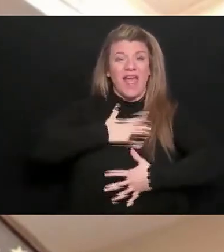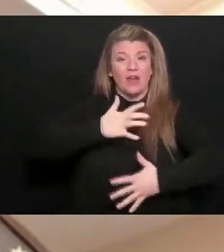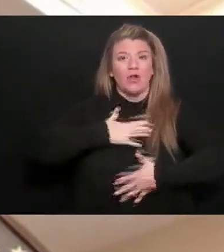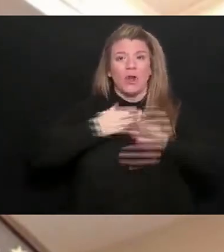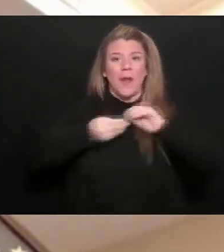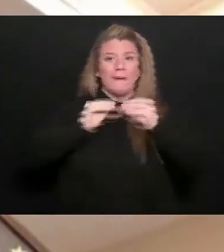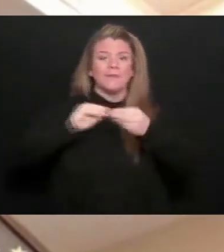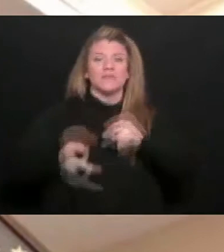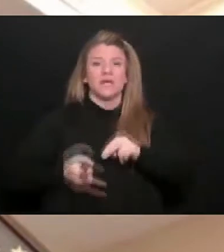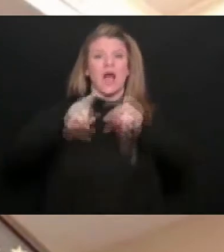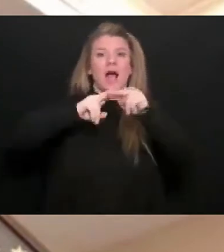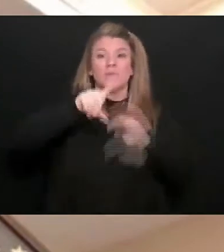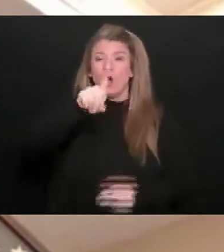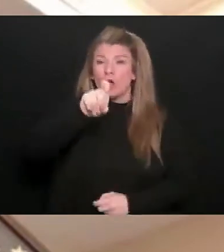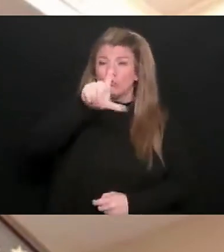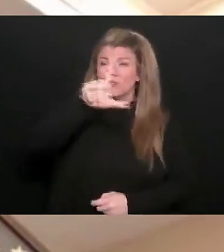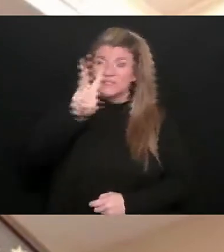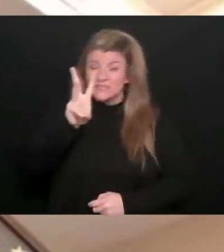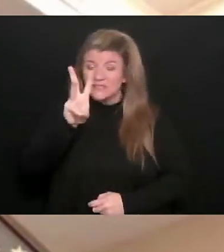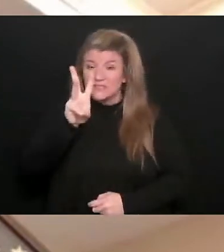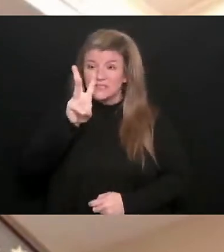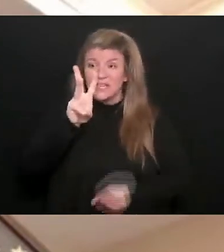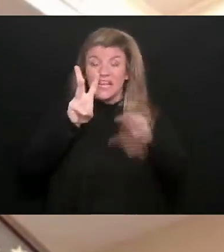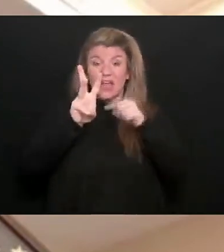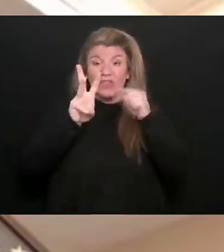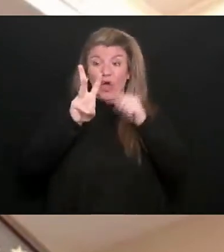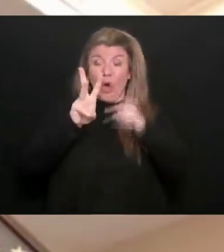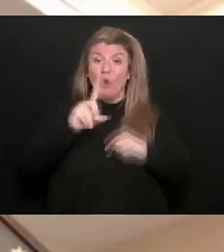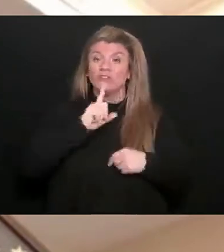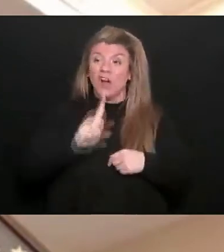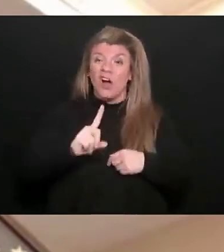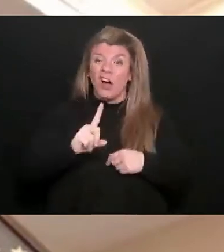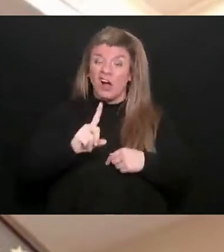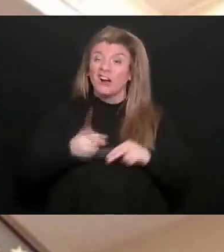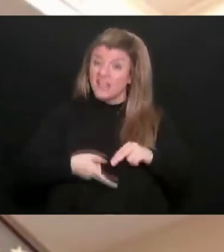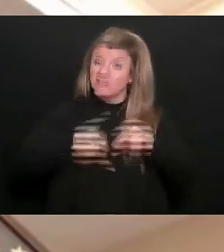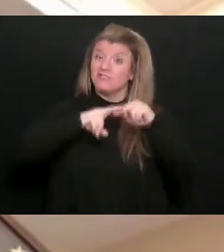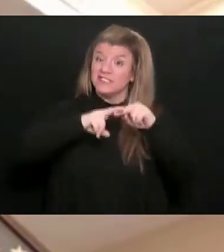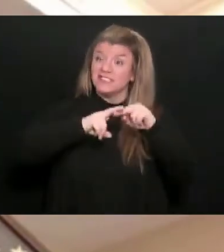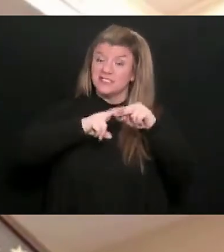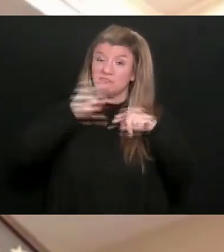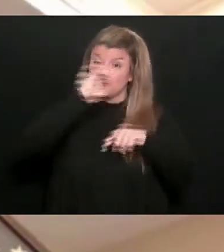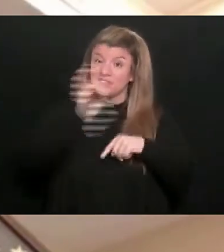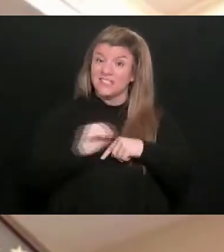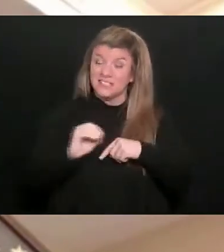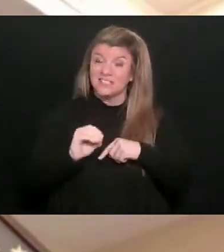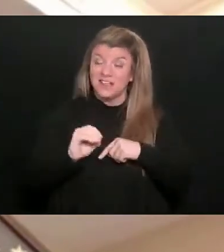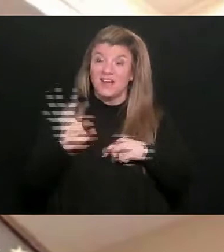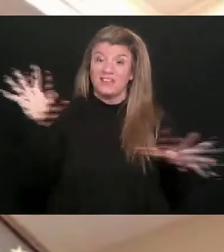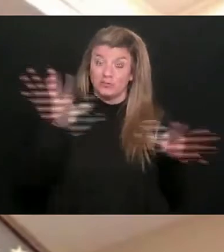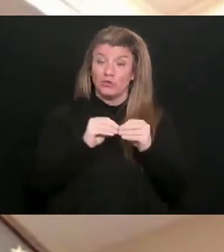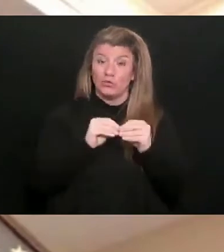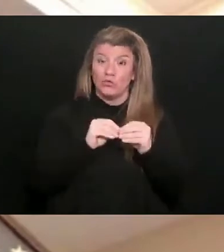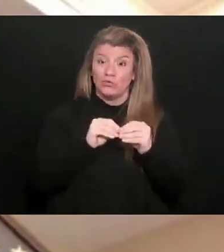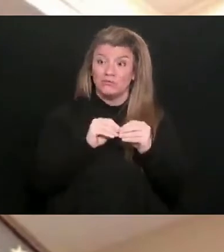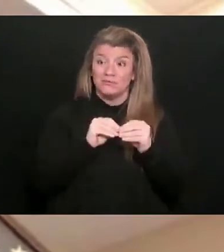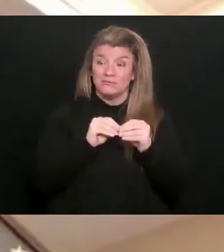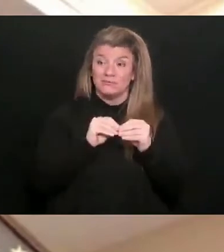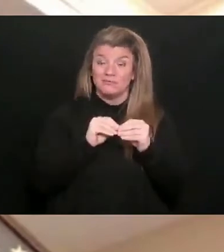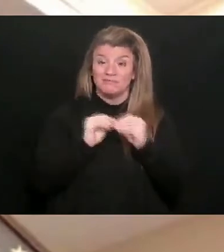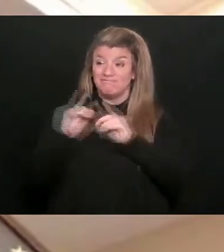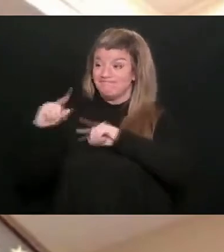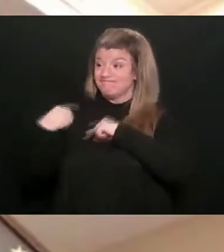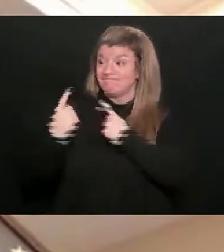to 126. Those are significantly increased percentages of our total that we've had in the